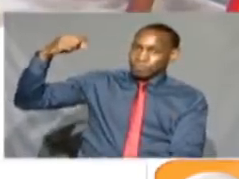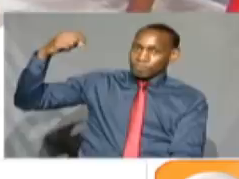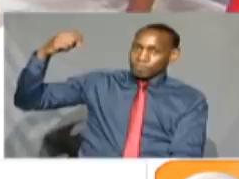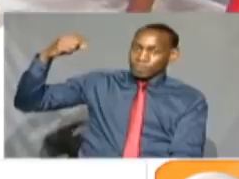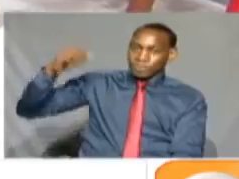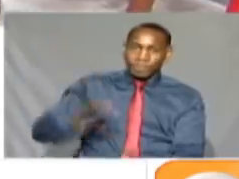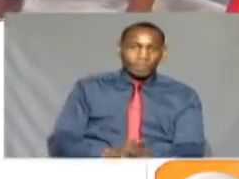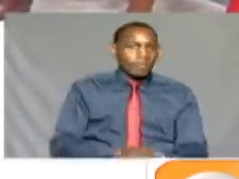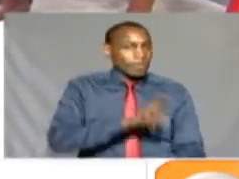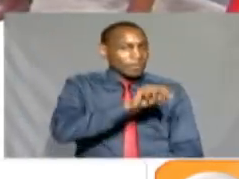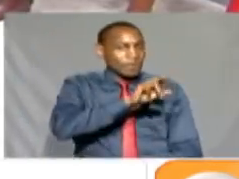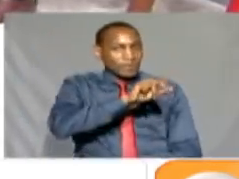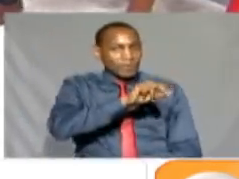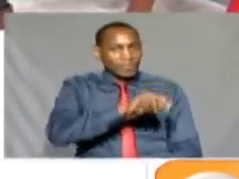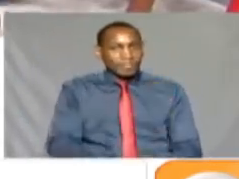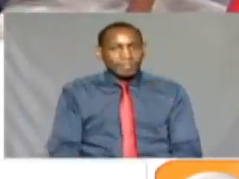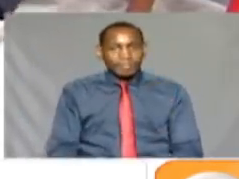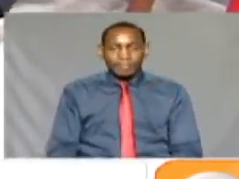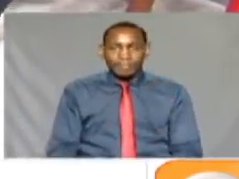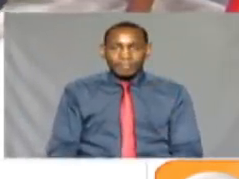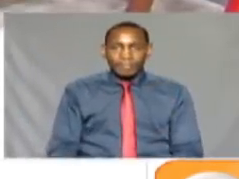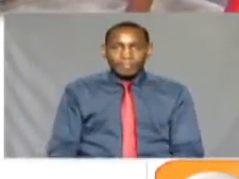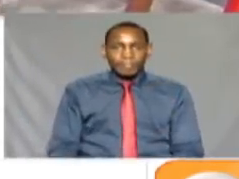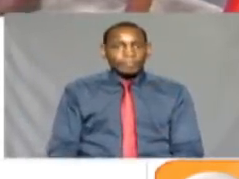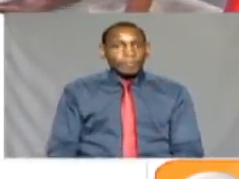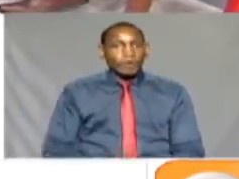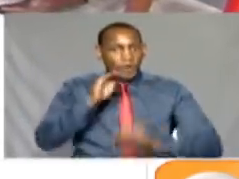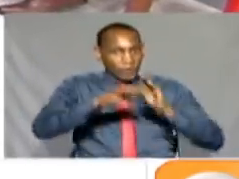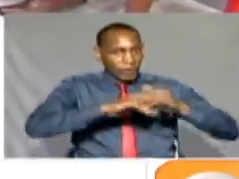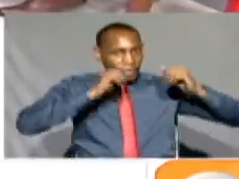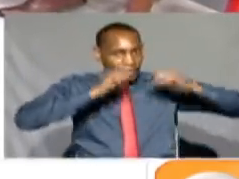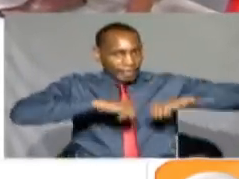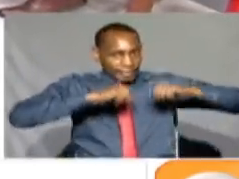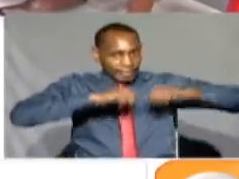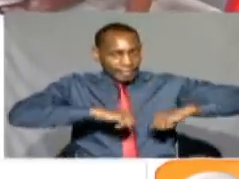White cap. Let's just agree. Yes.